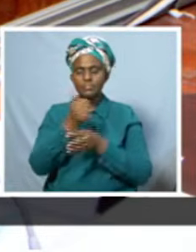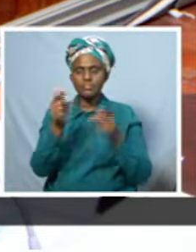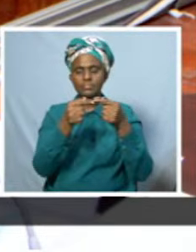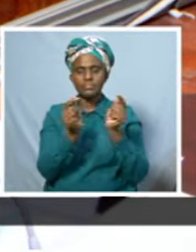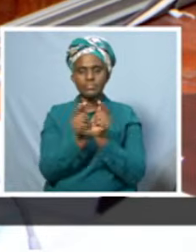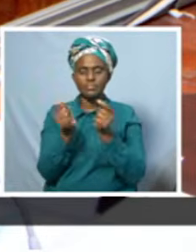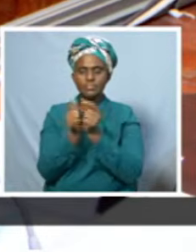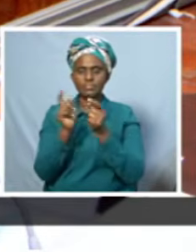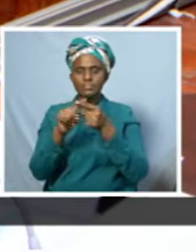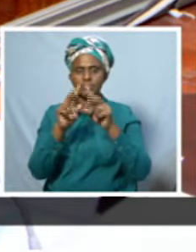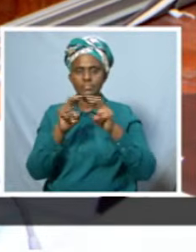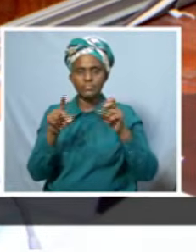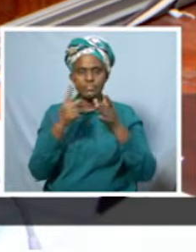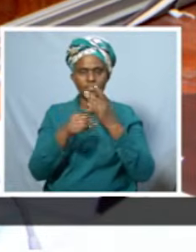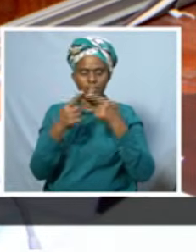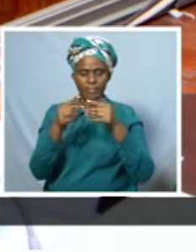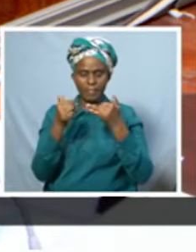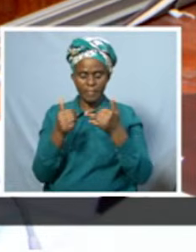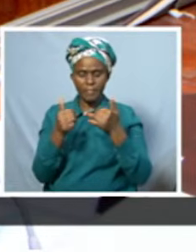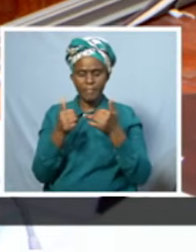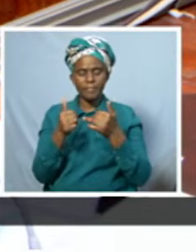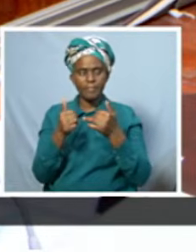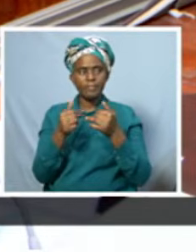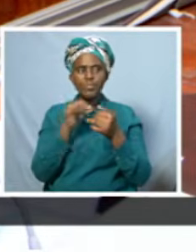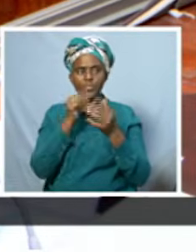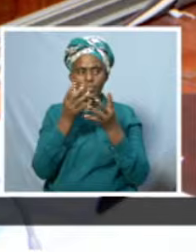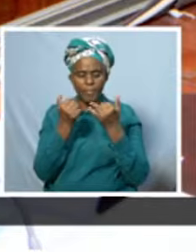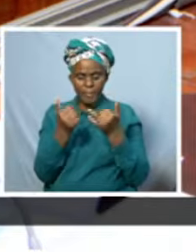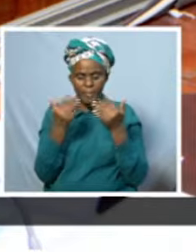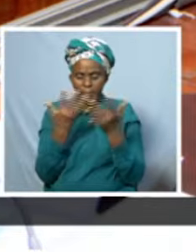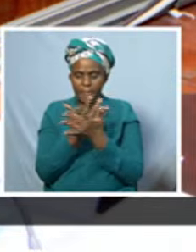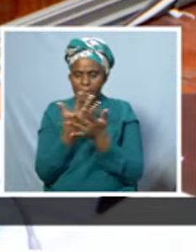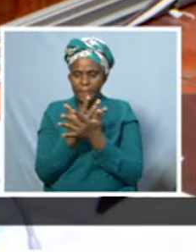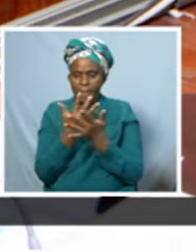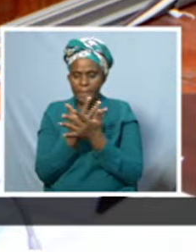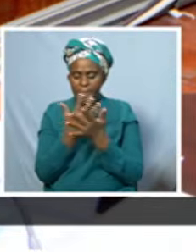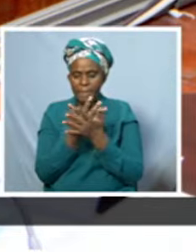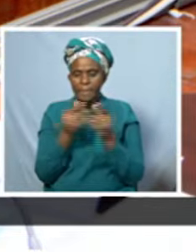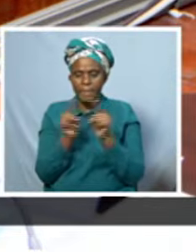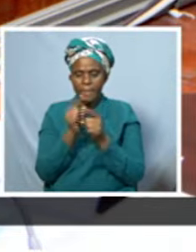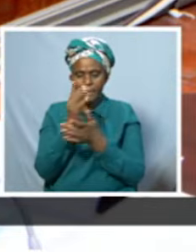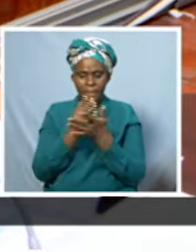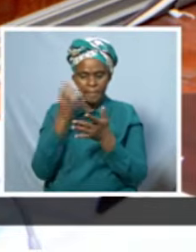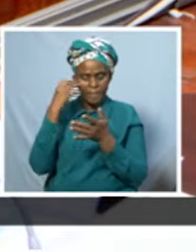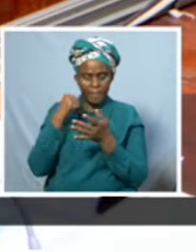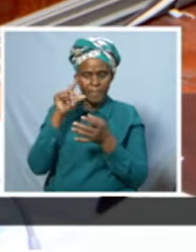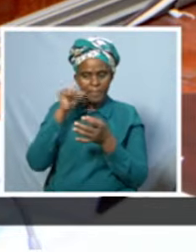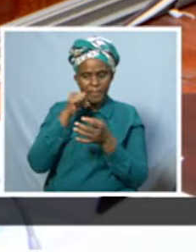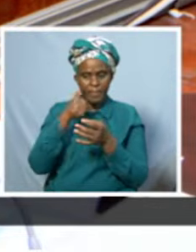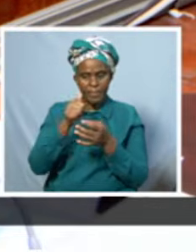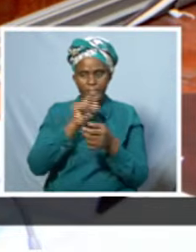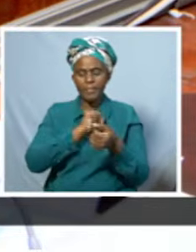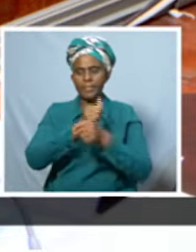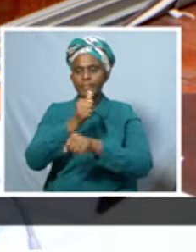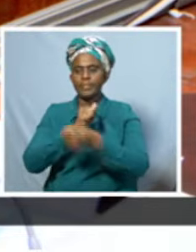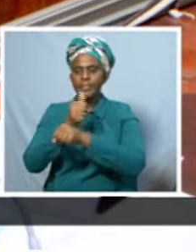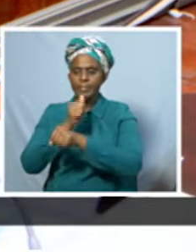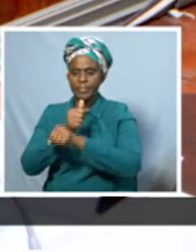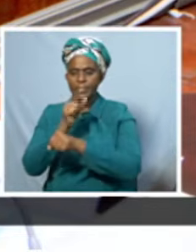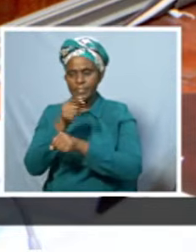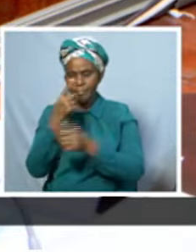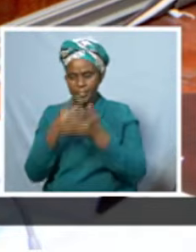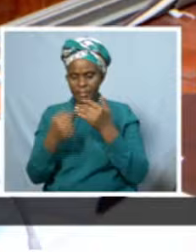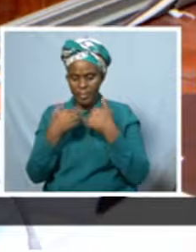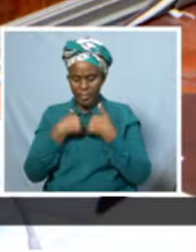stakeholders to check what is happening. And I don't want to start fearing for certain officers tomorrow being accused that they